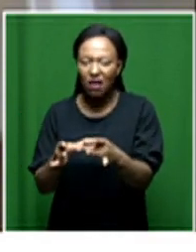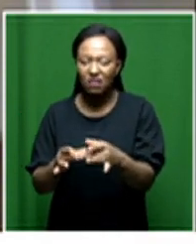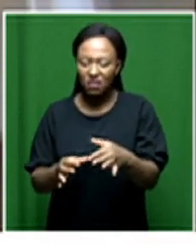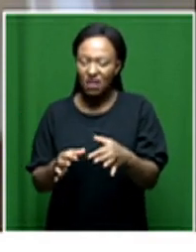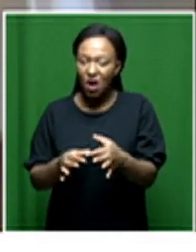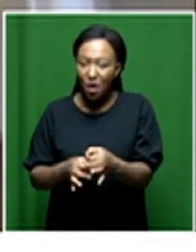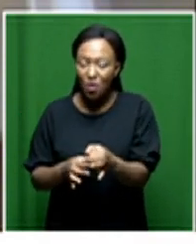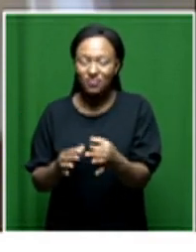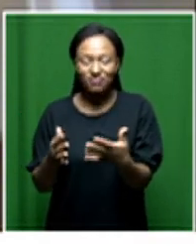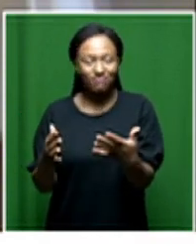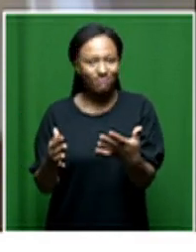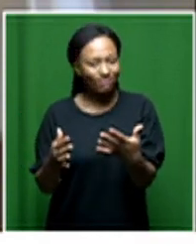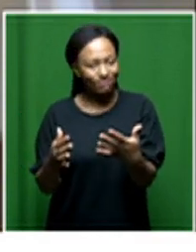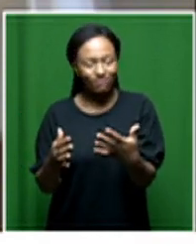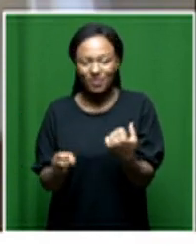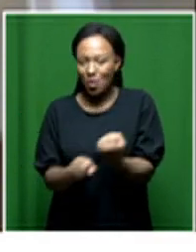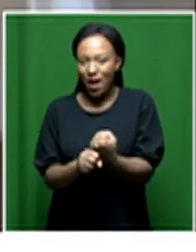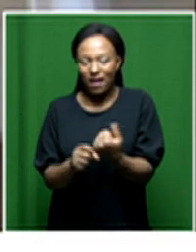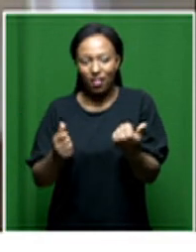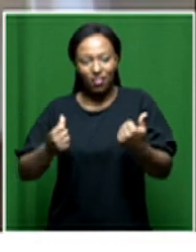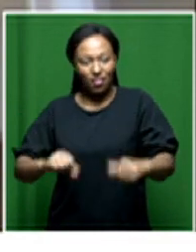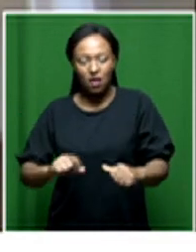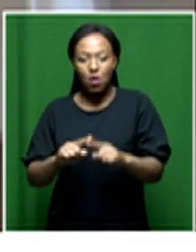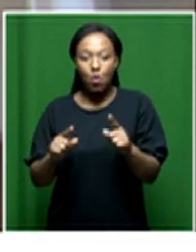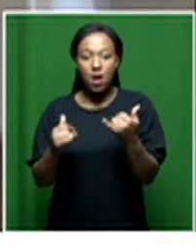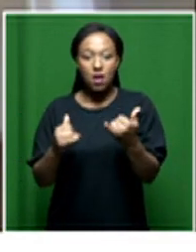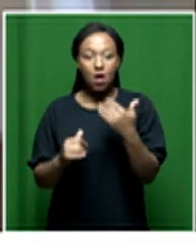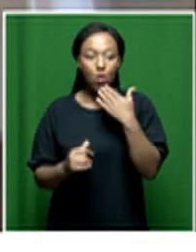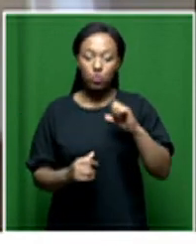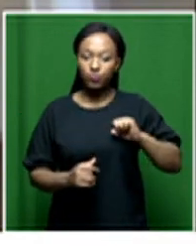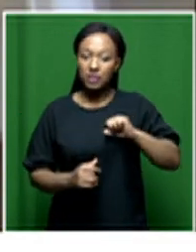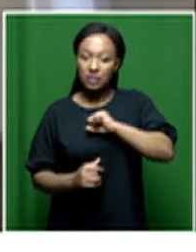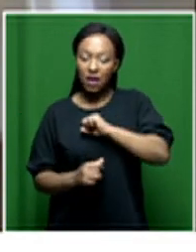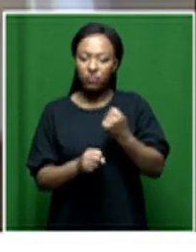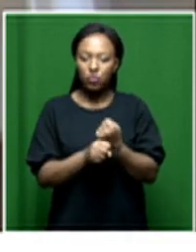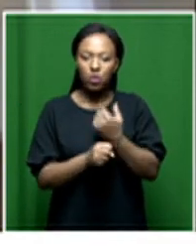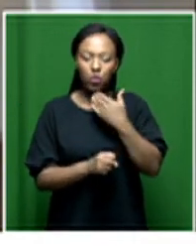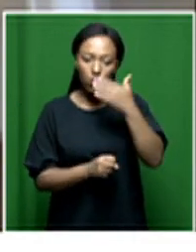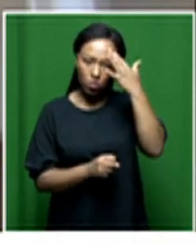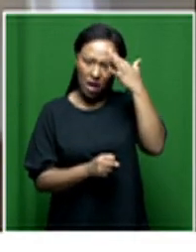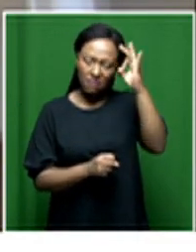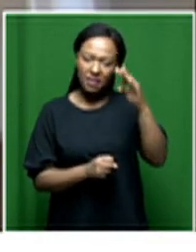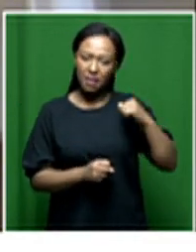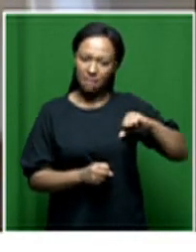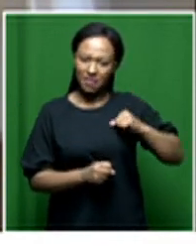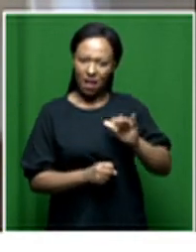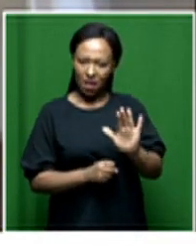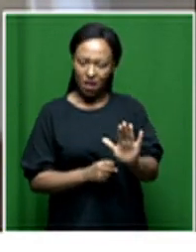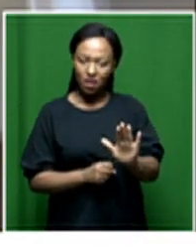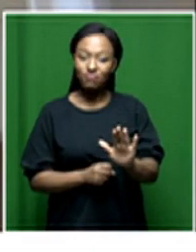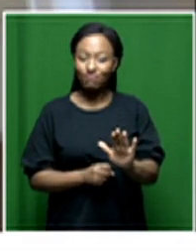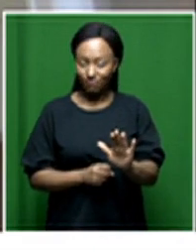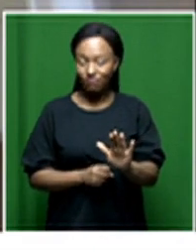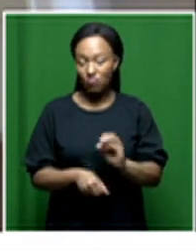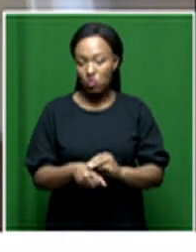needs to be a rebuilding, if you like, of the civil servants who work within municipalities. One of the